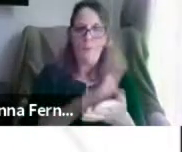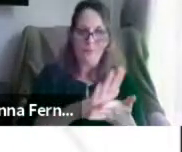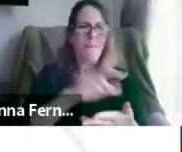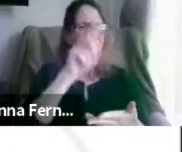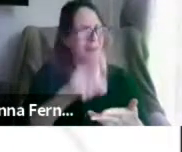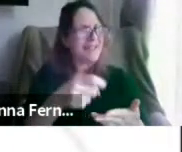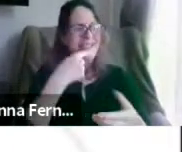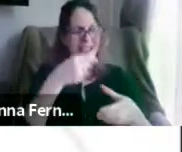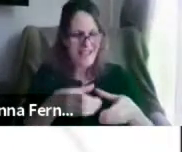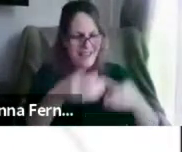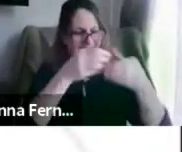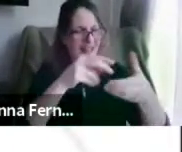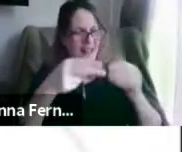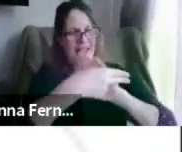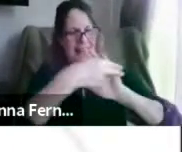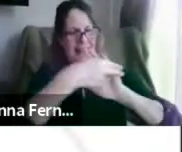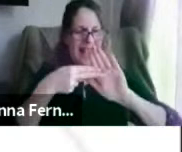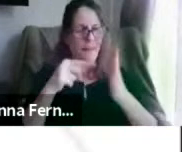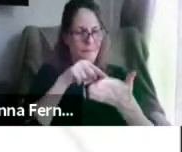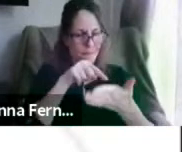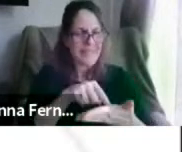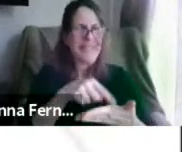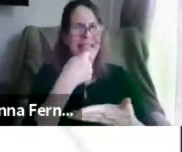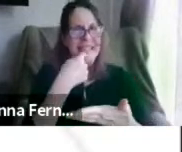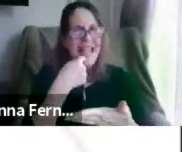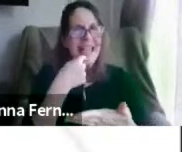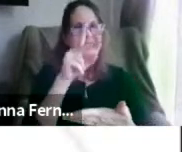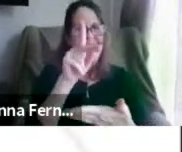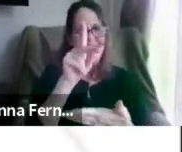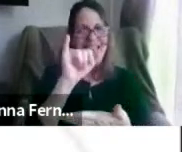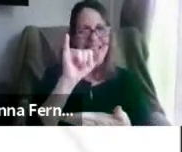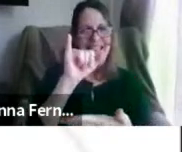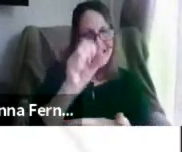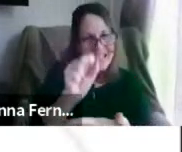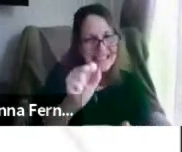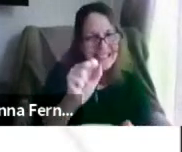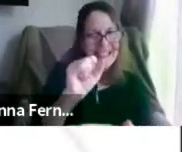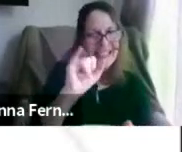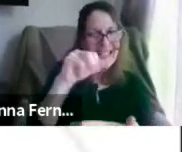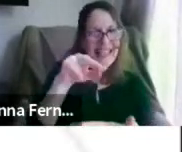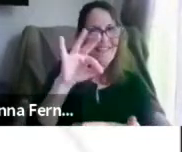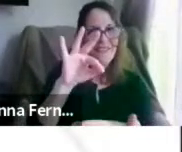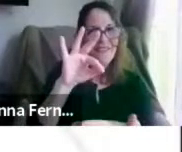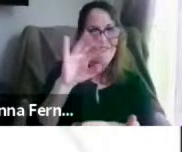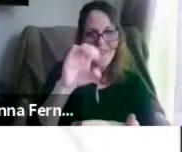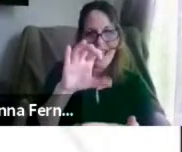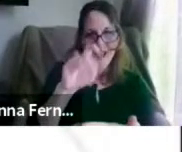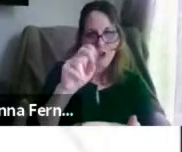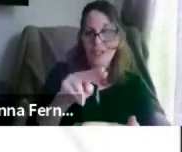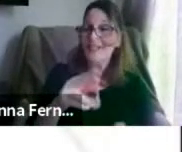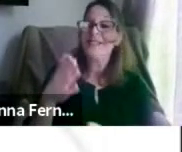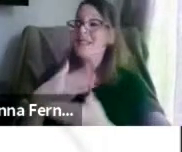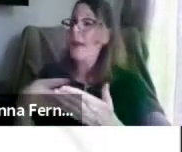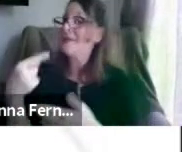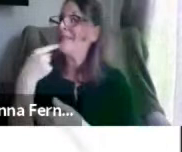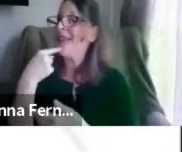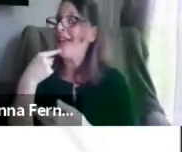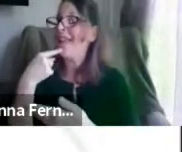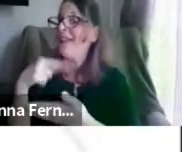the actual label that it is a disinfecting bleach. If you look at certain bleaches, they will say that they're just used for